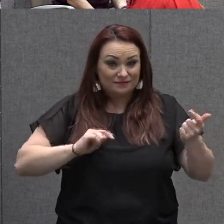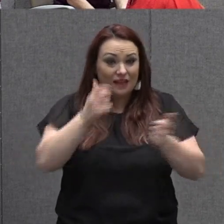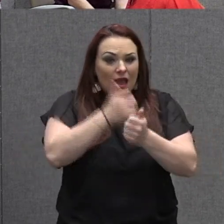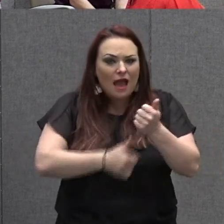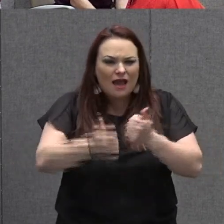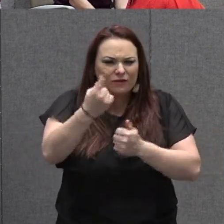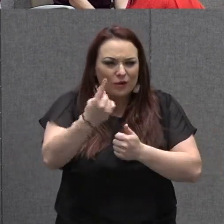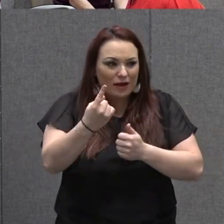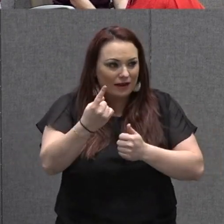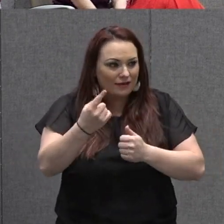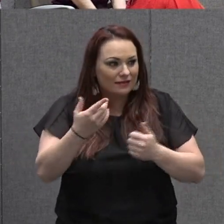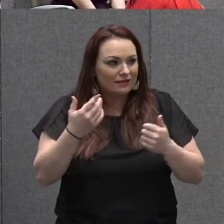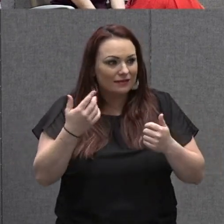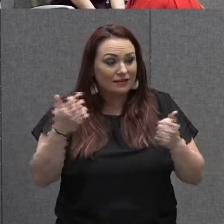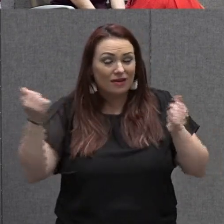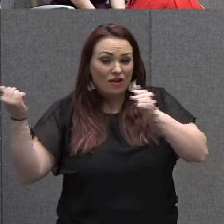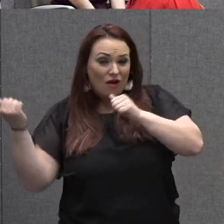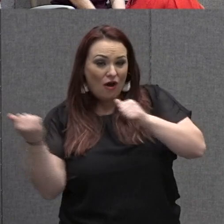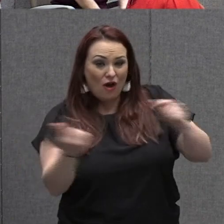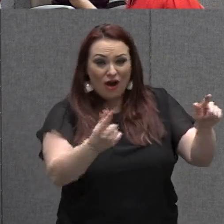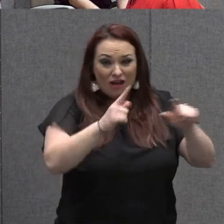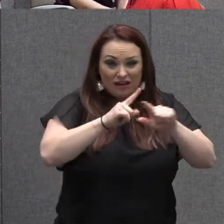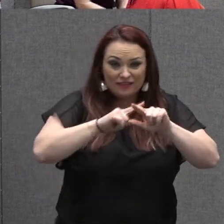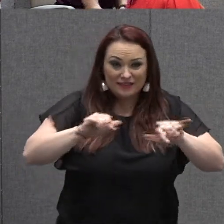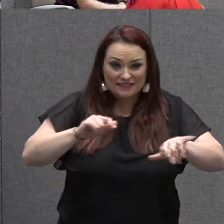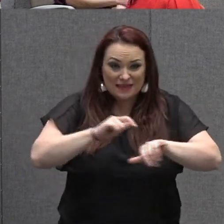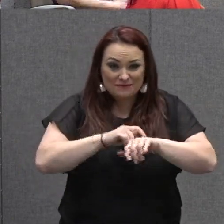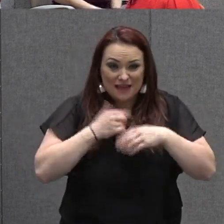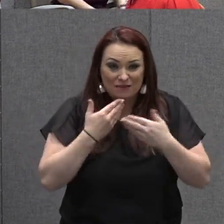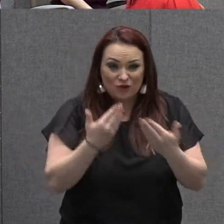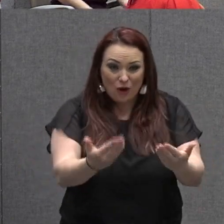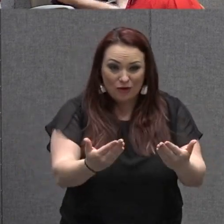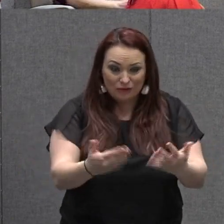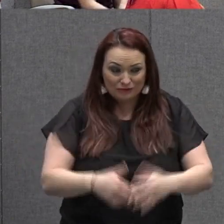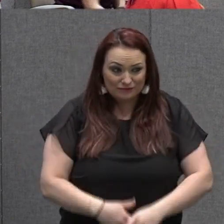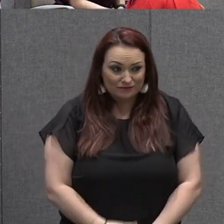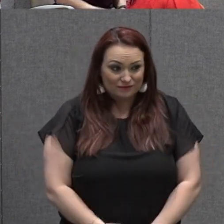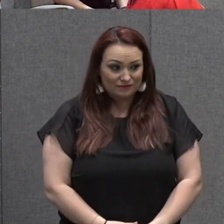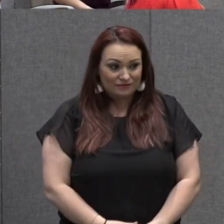Everybody. 1, 2, everybody play.